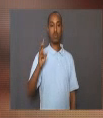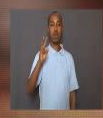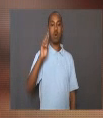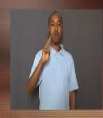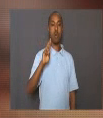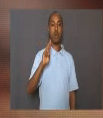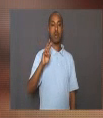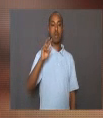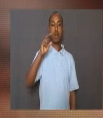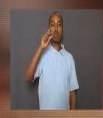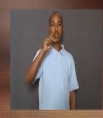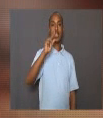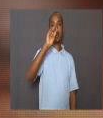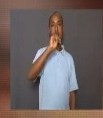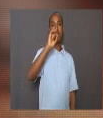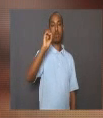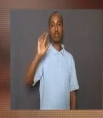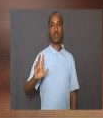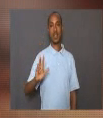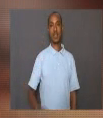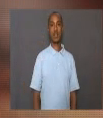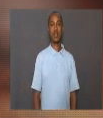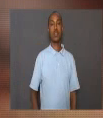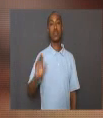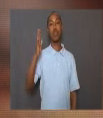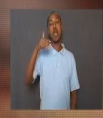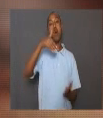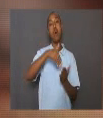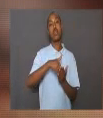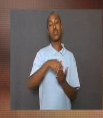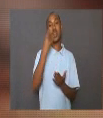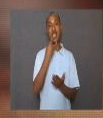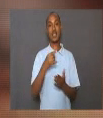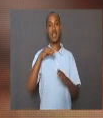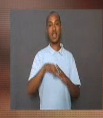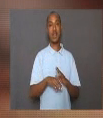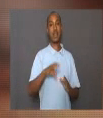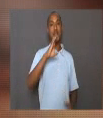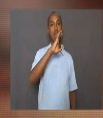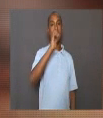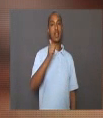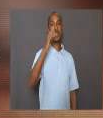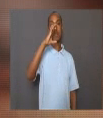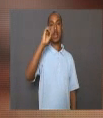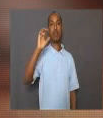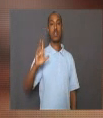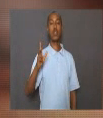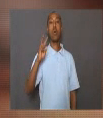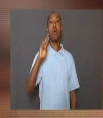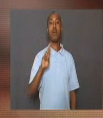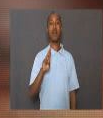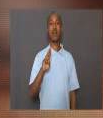or potassium nitrate. You may also have listed calcium carbonate